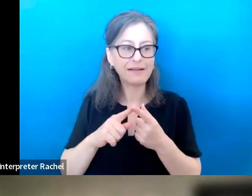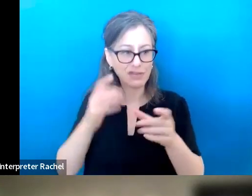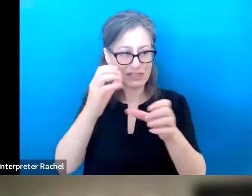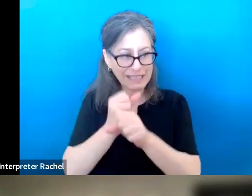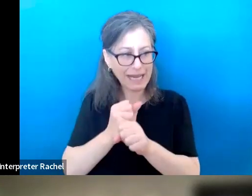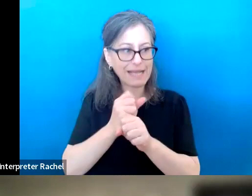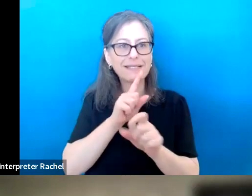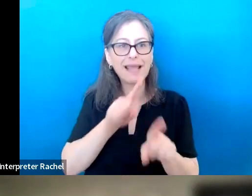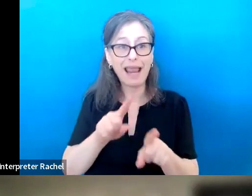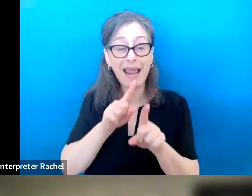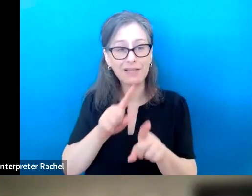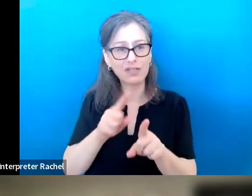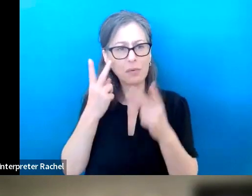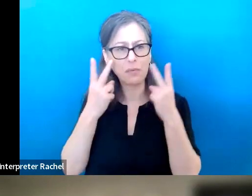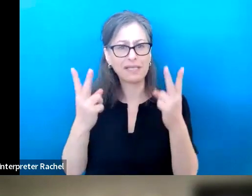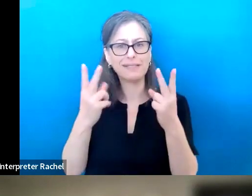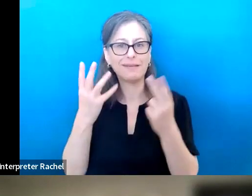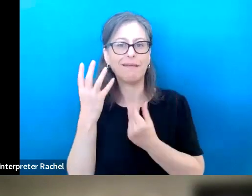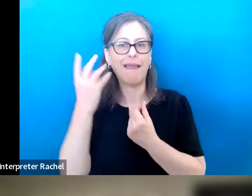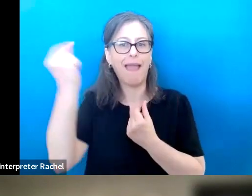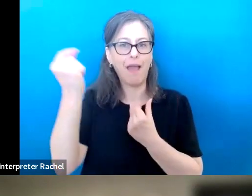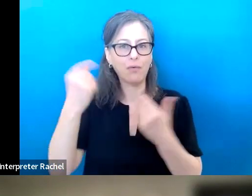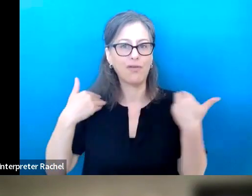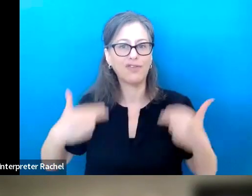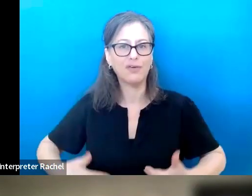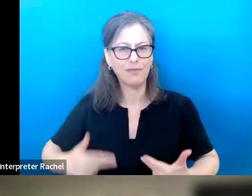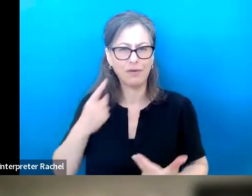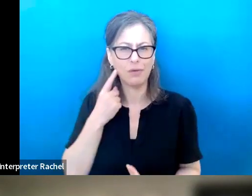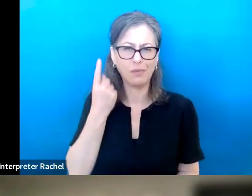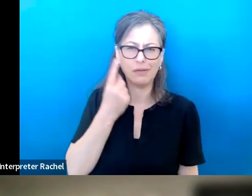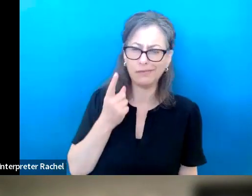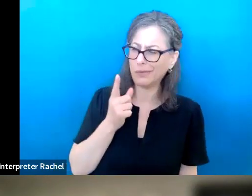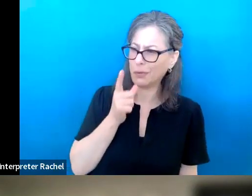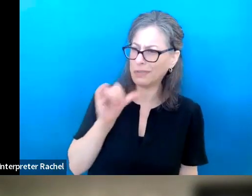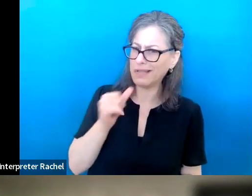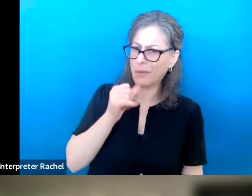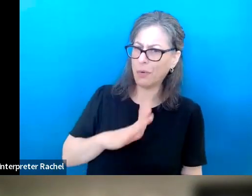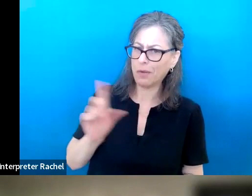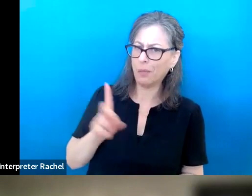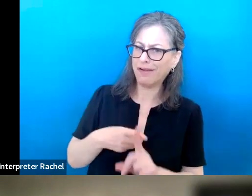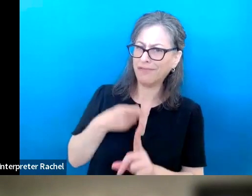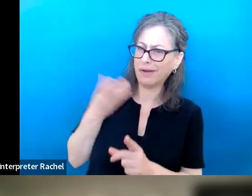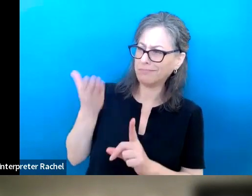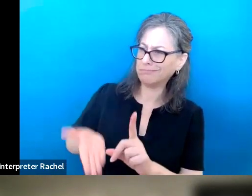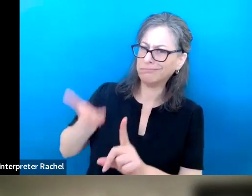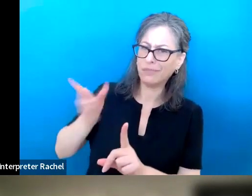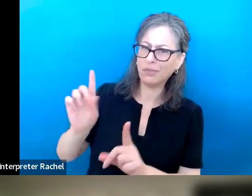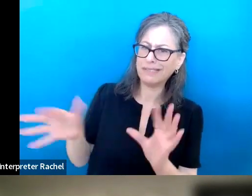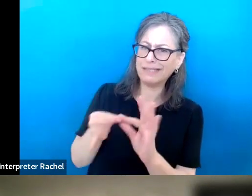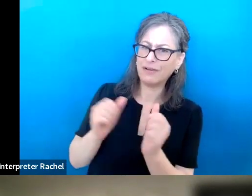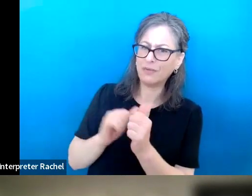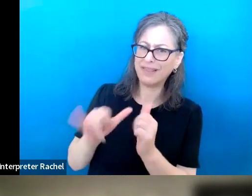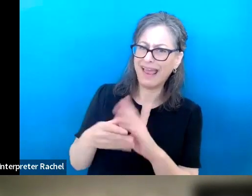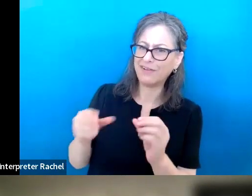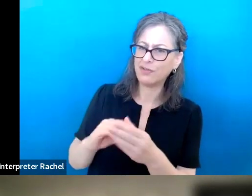answers when you see her out of uniform. That's the first time you wonder, who is this woman and where is she from and what's her connection to the story and what